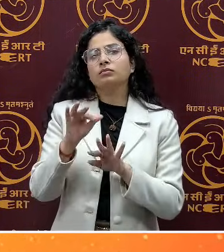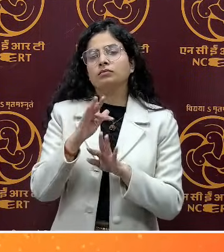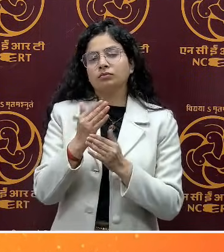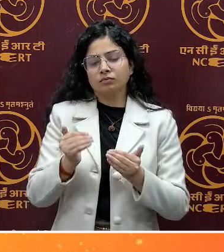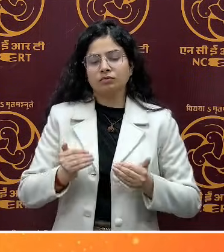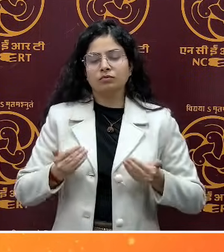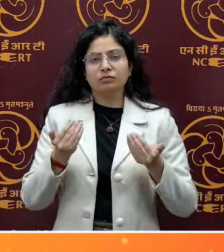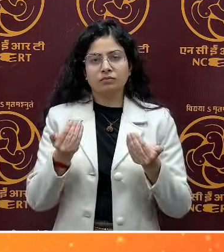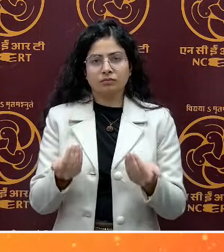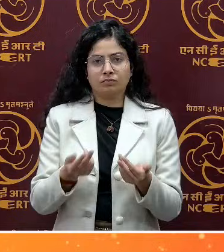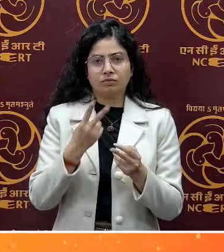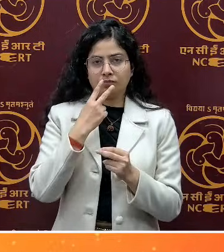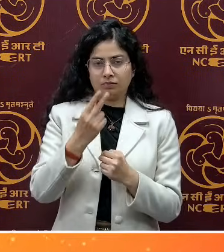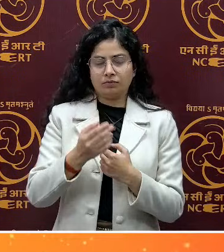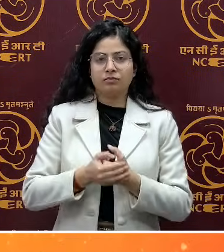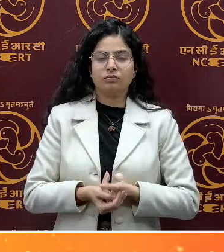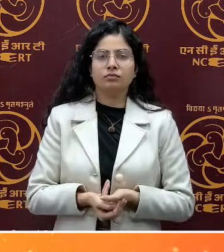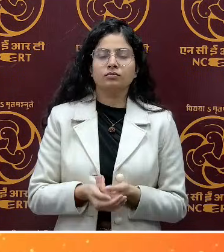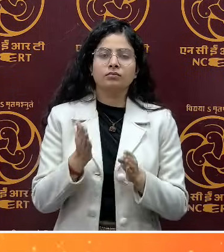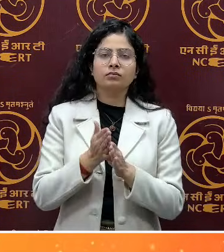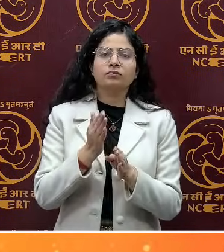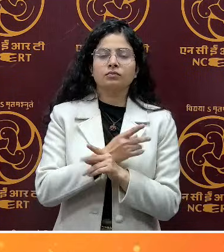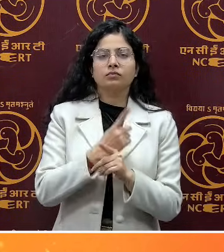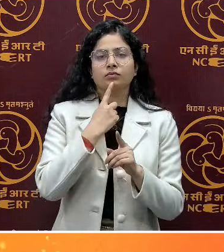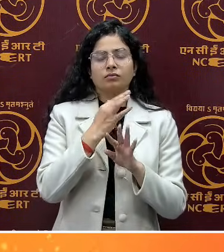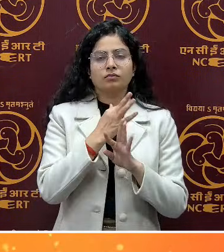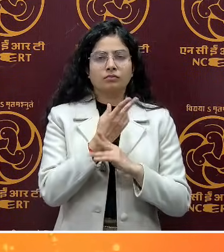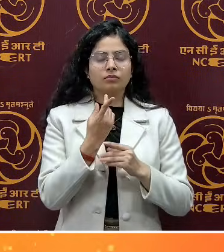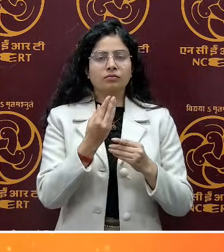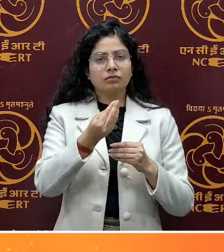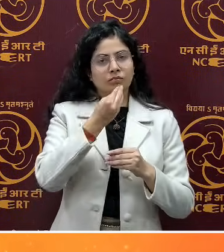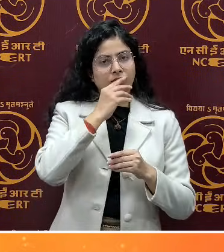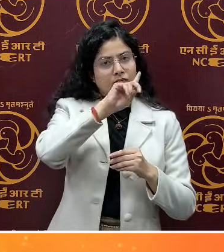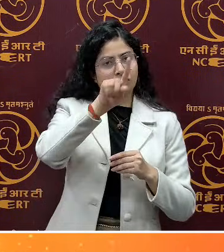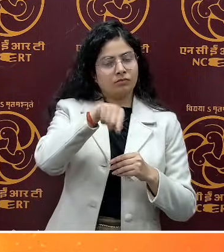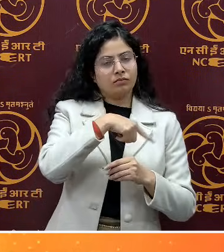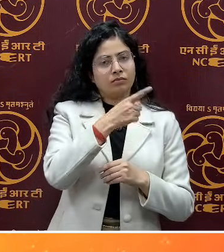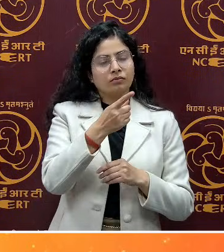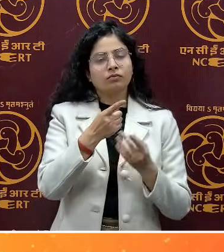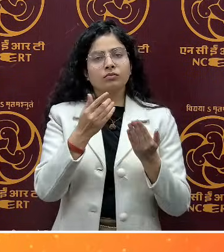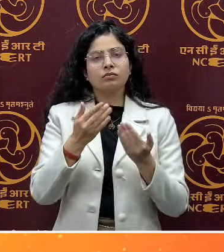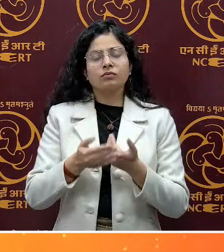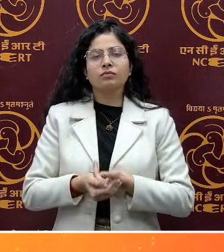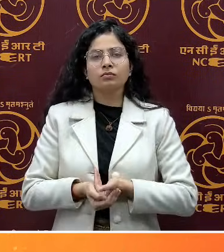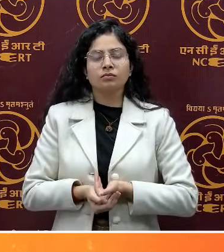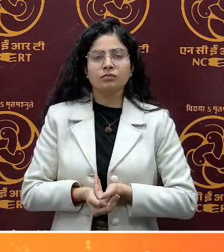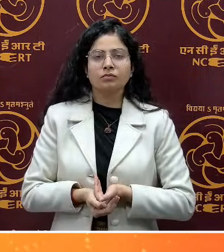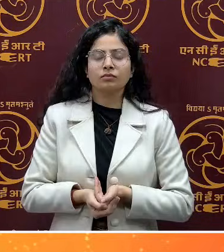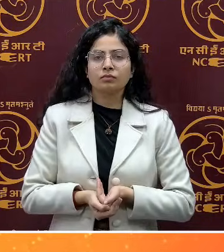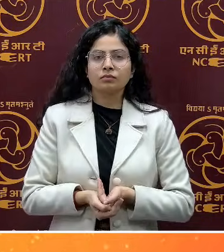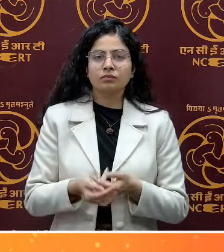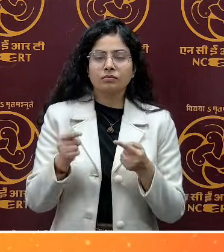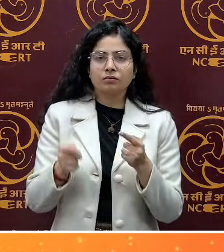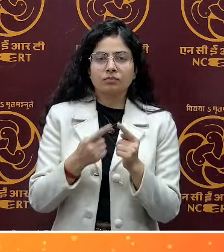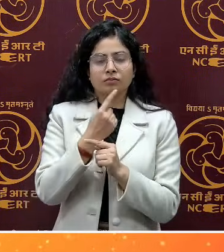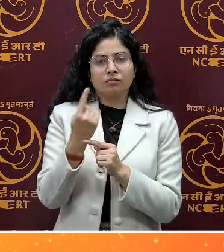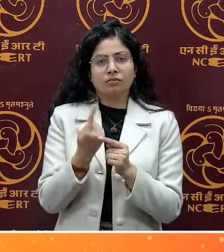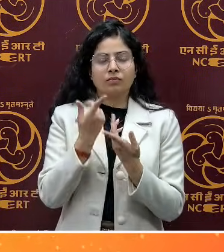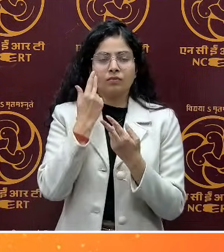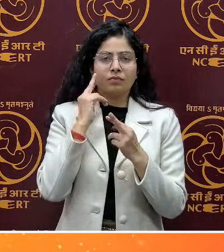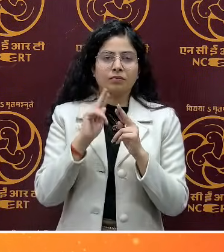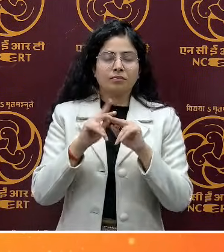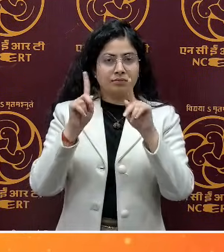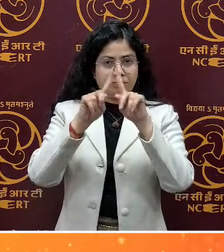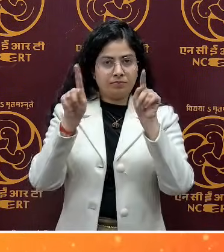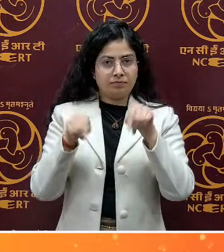see here. So we have talked of food chain and food web, right? So this single chain, if we talk of this